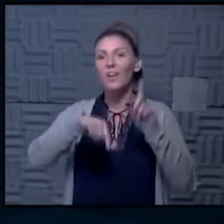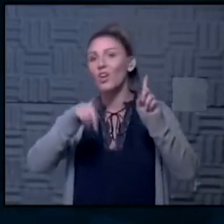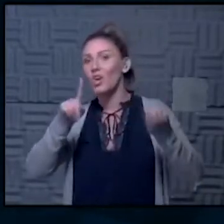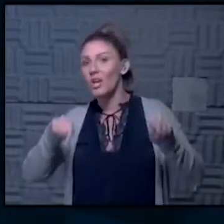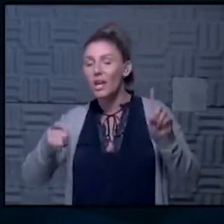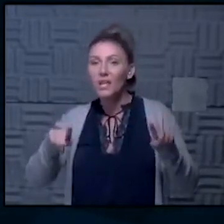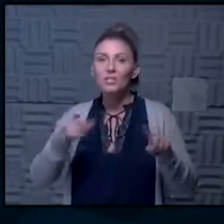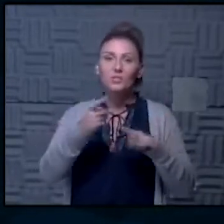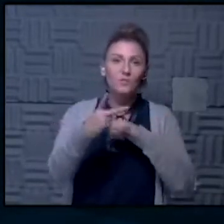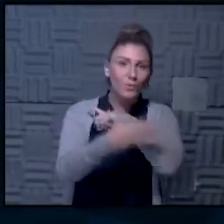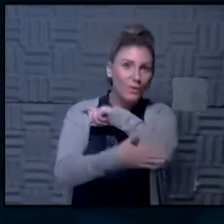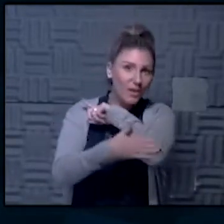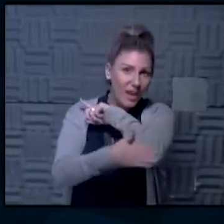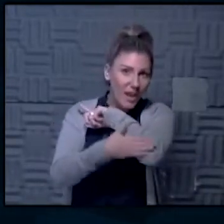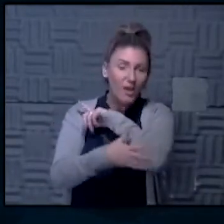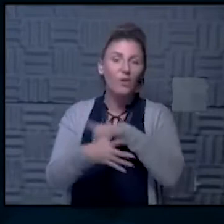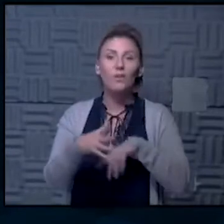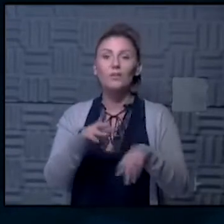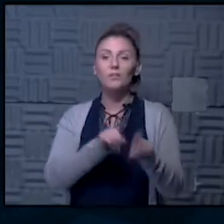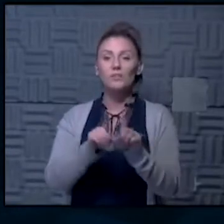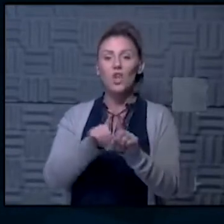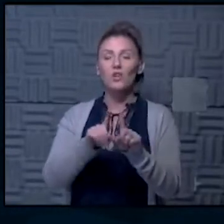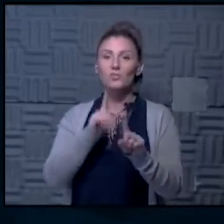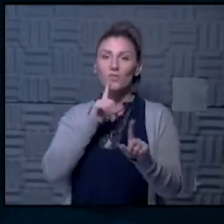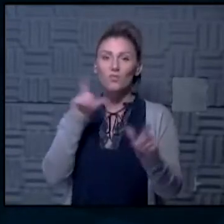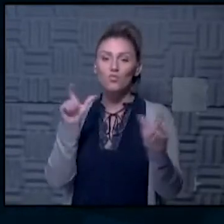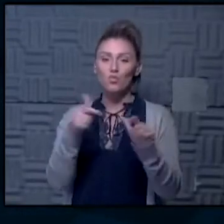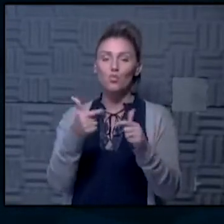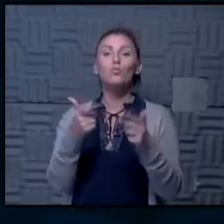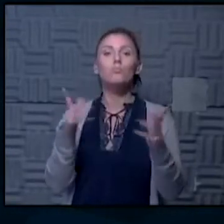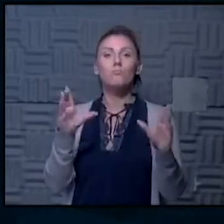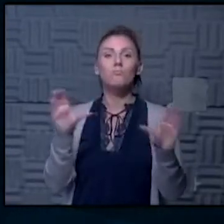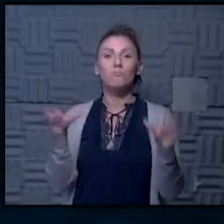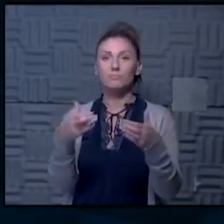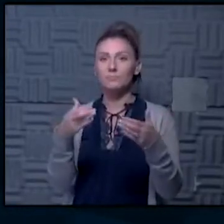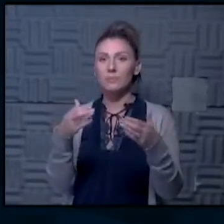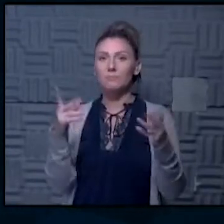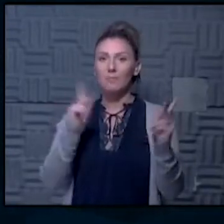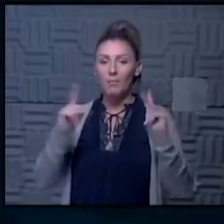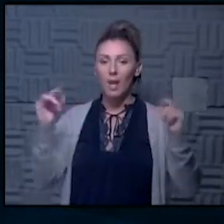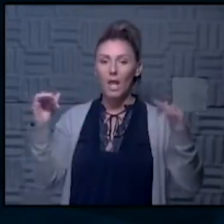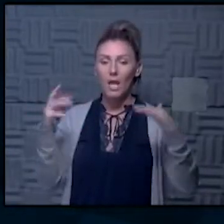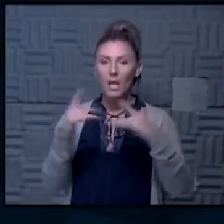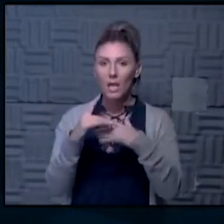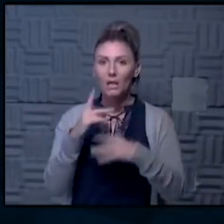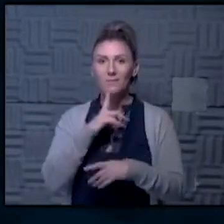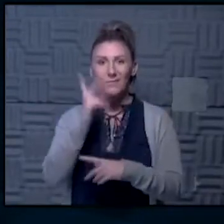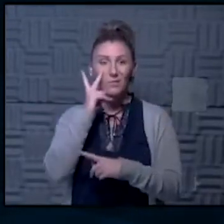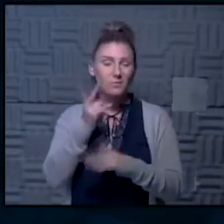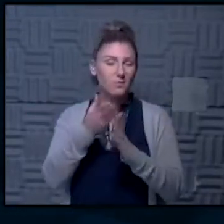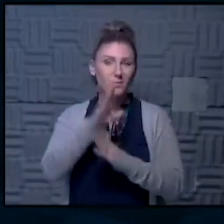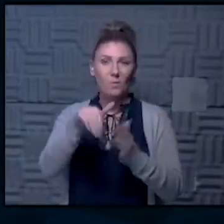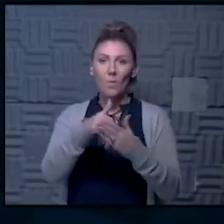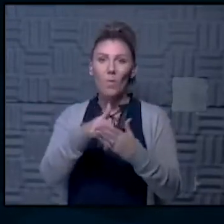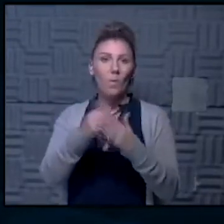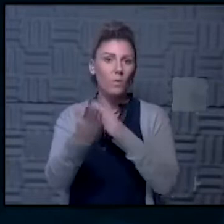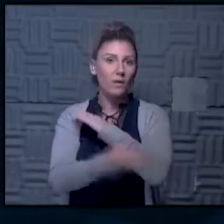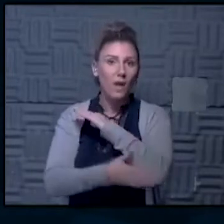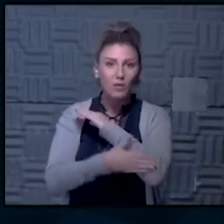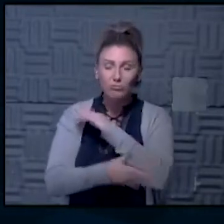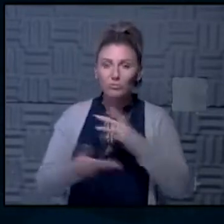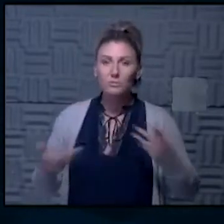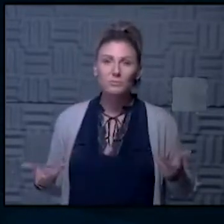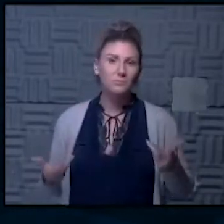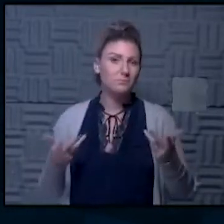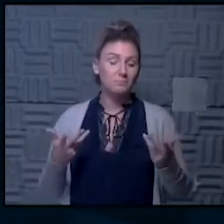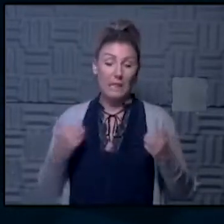those counties, as well as certainly some group gatherings are happening. And, you're seeing that across the country, of course. I guess